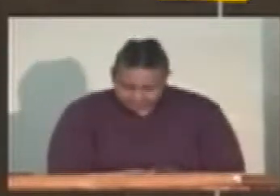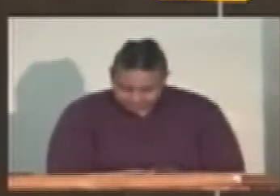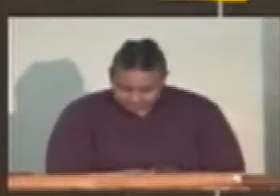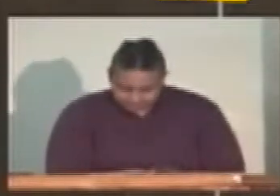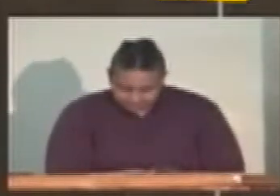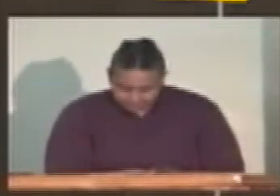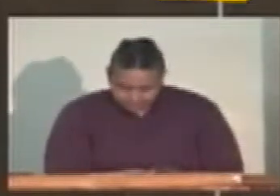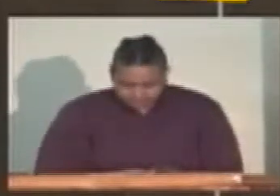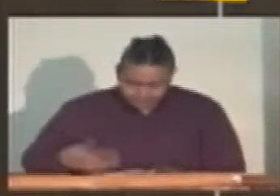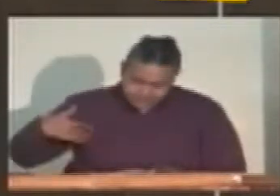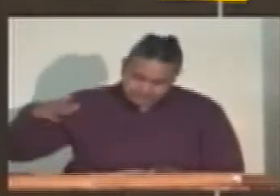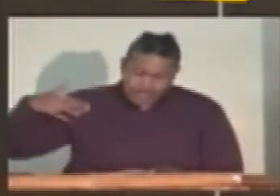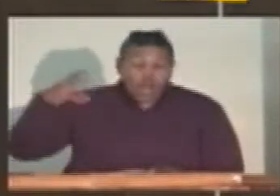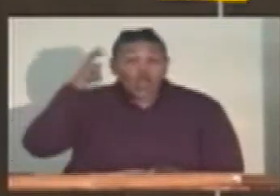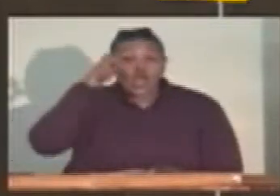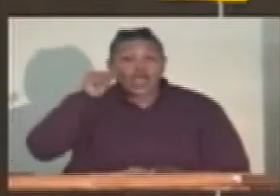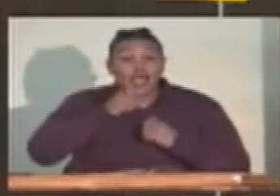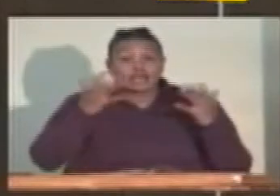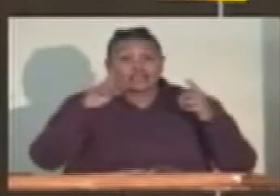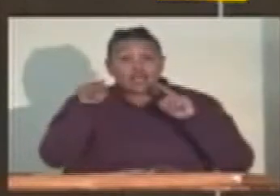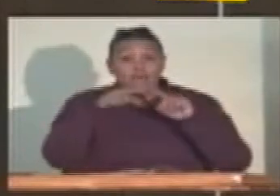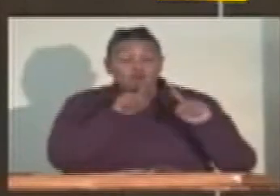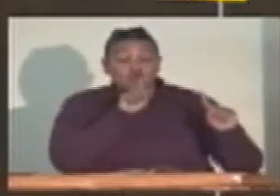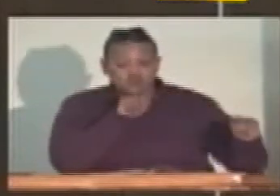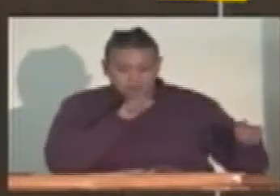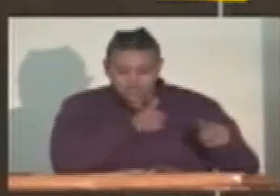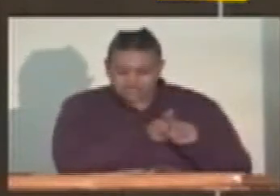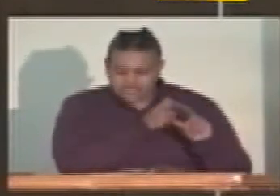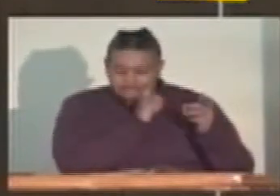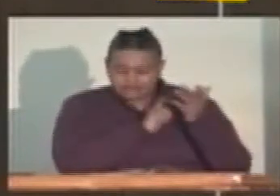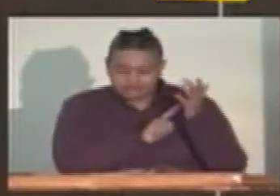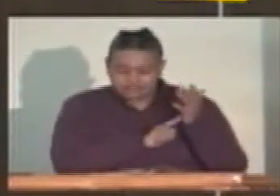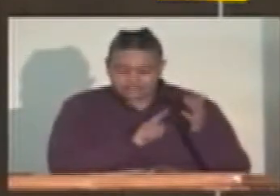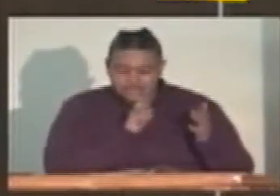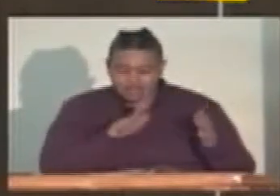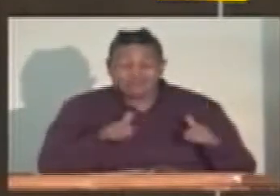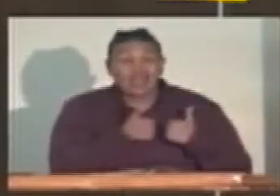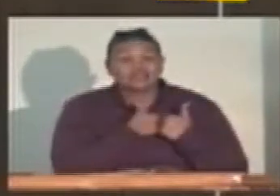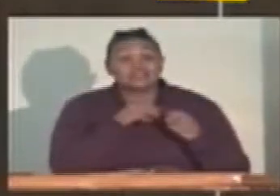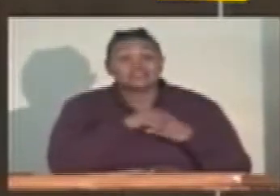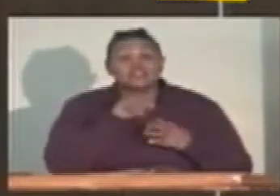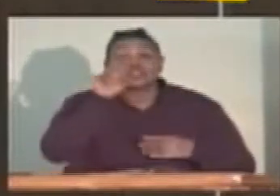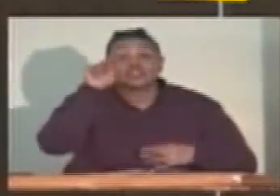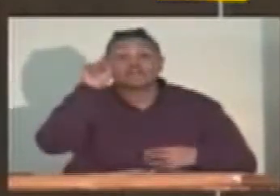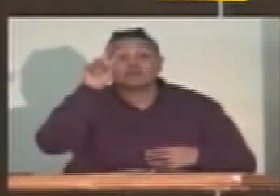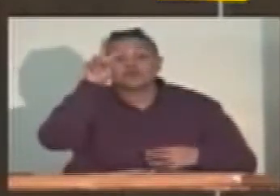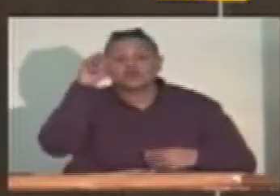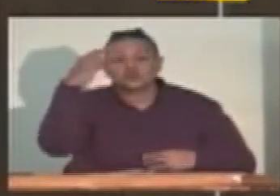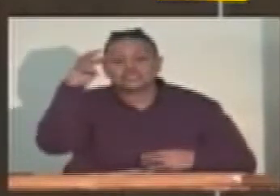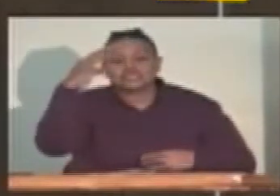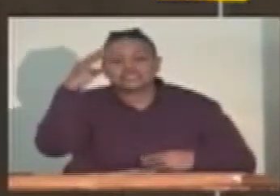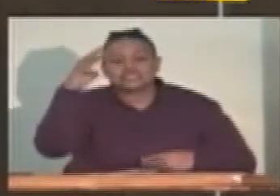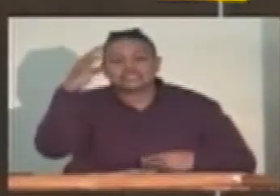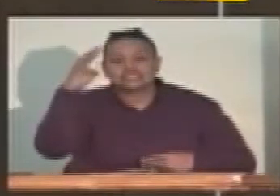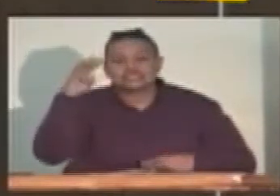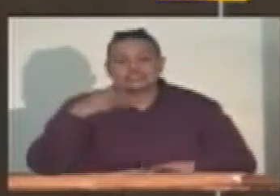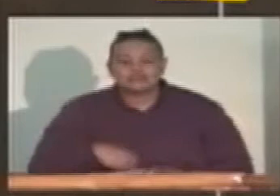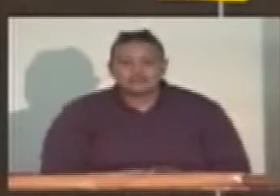We have not yet heard anything of the report of the investigation of the accident in November of